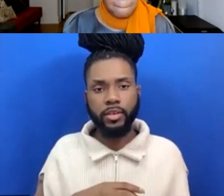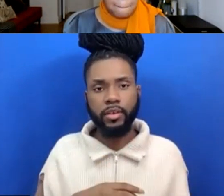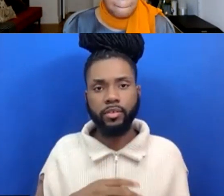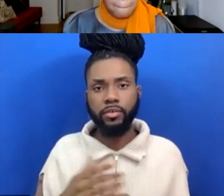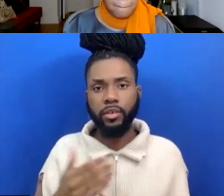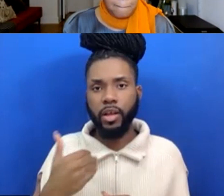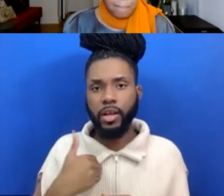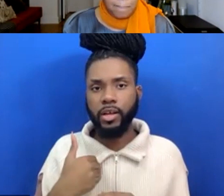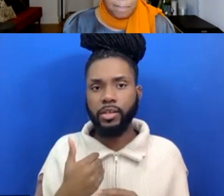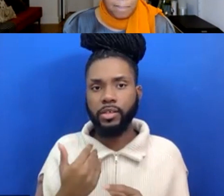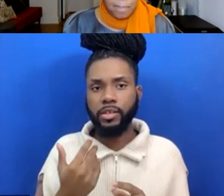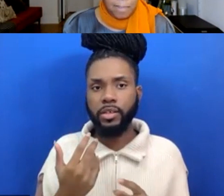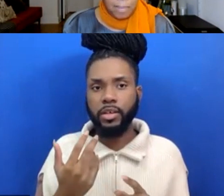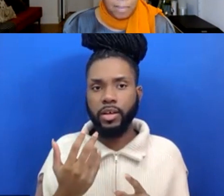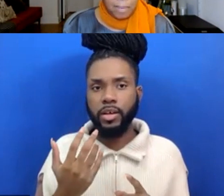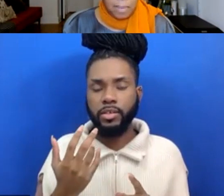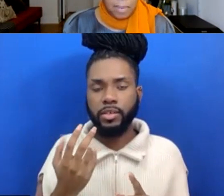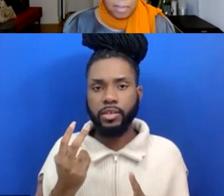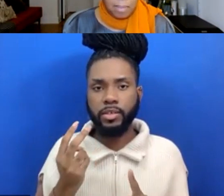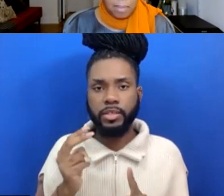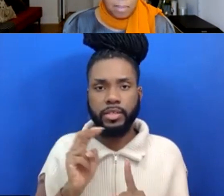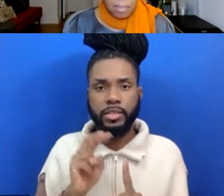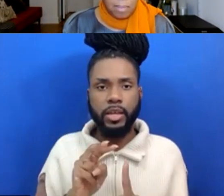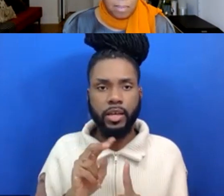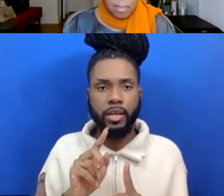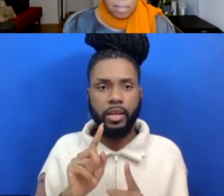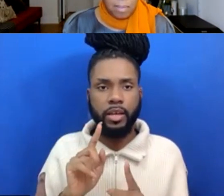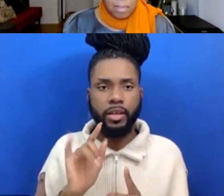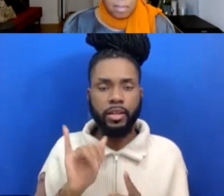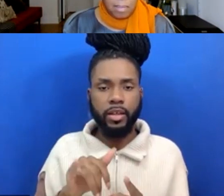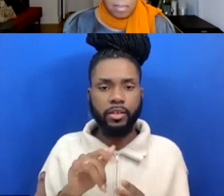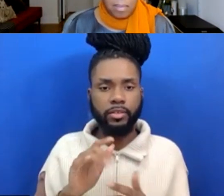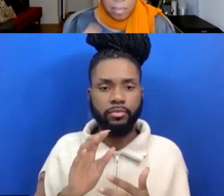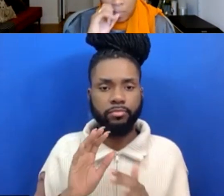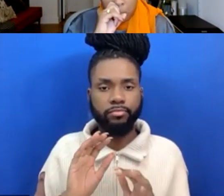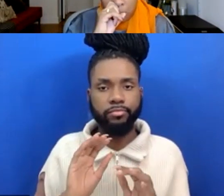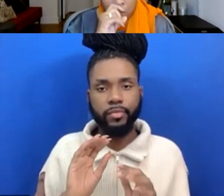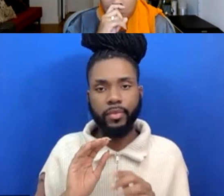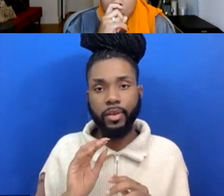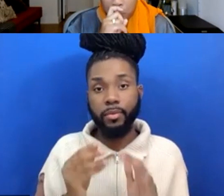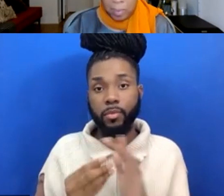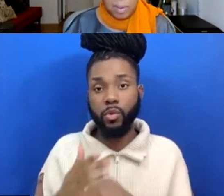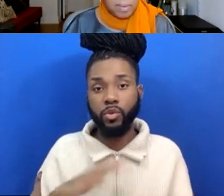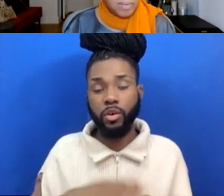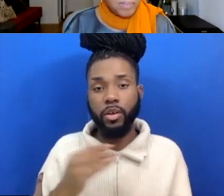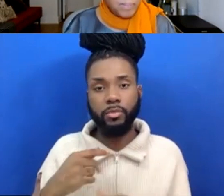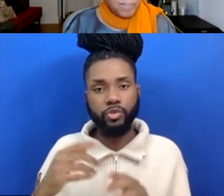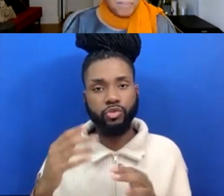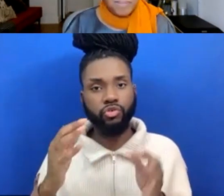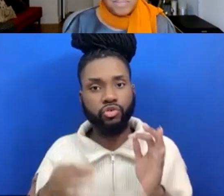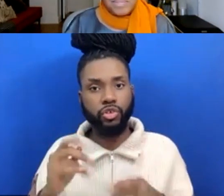is being imposed upon and being judged to be comprehensive. And so